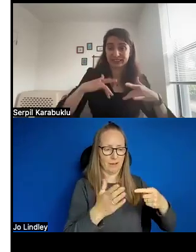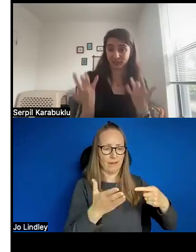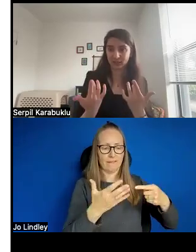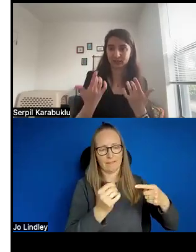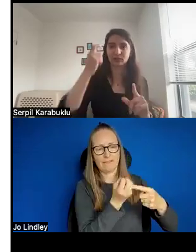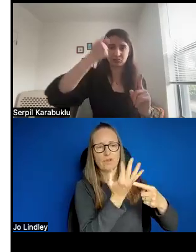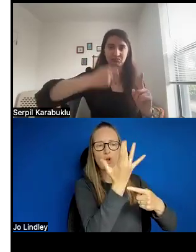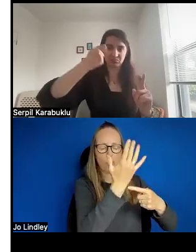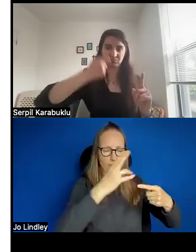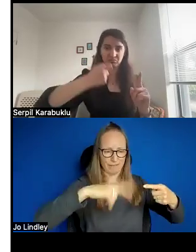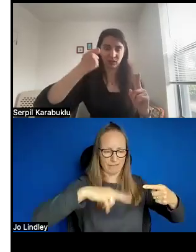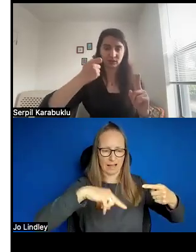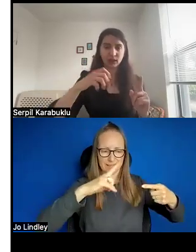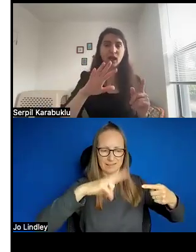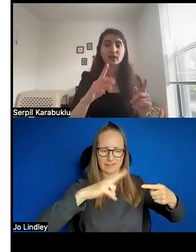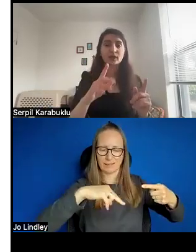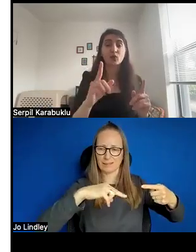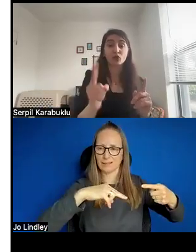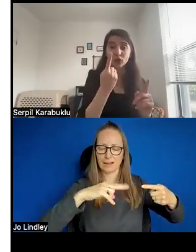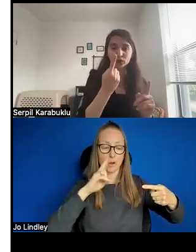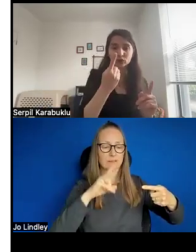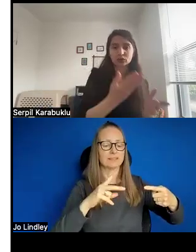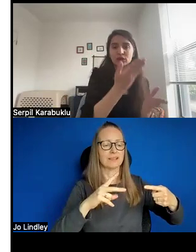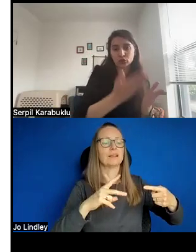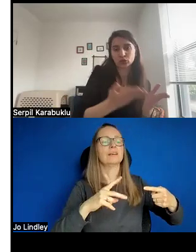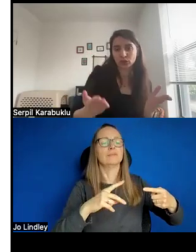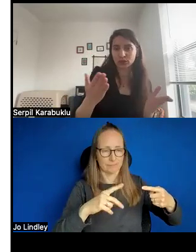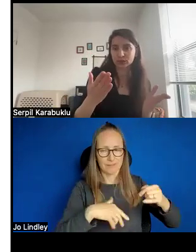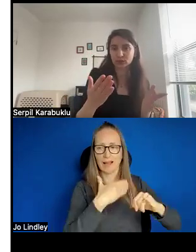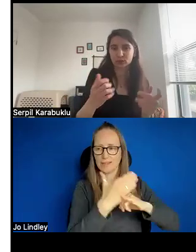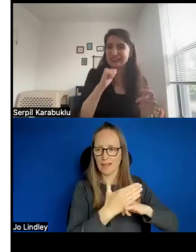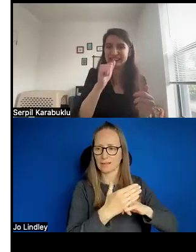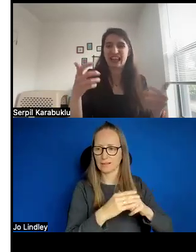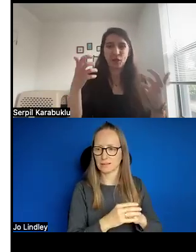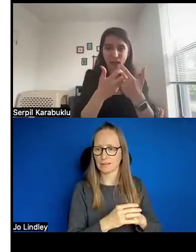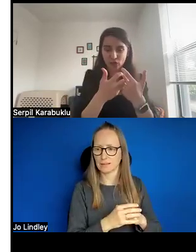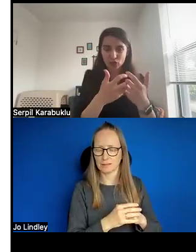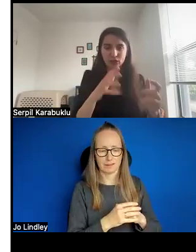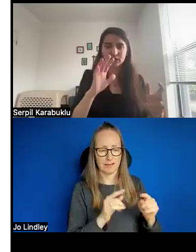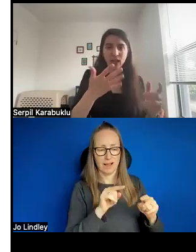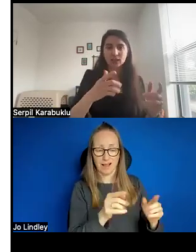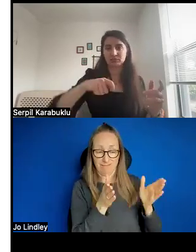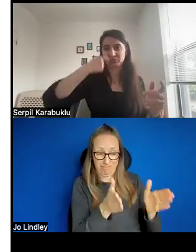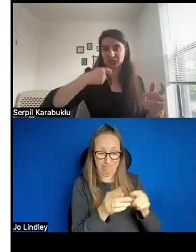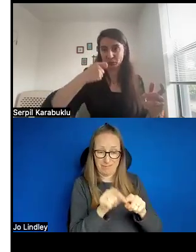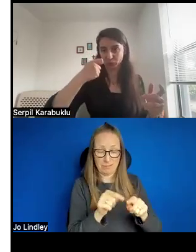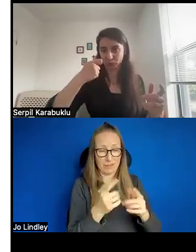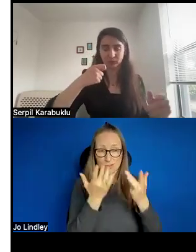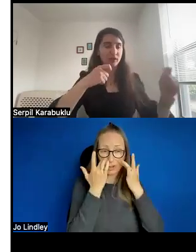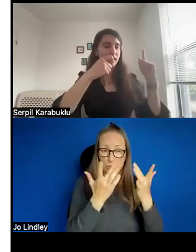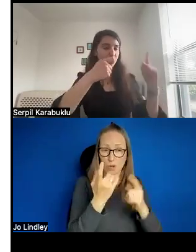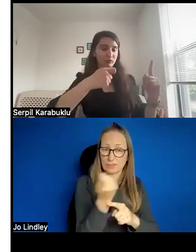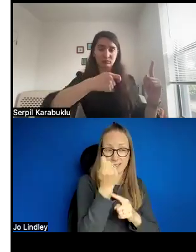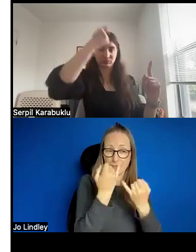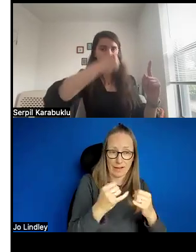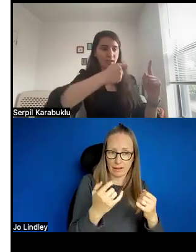teaspoon. And we see the head nod at the end of this clause, but it doesn't convey us any success or